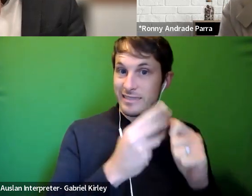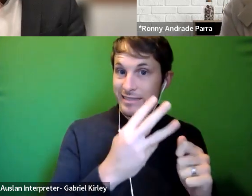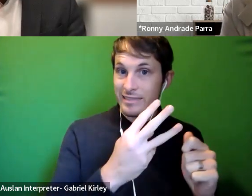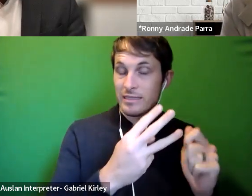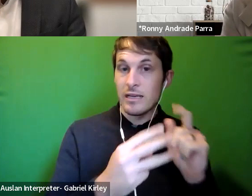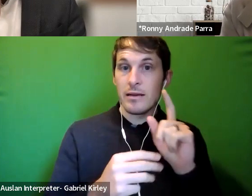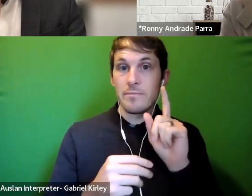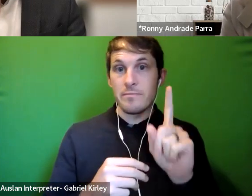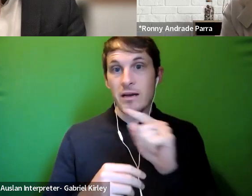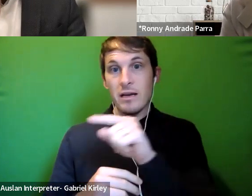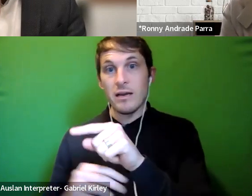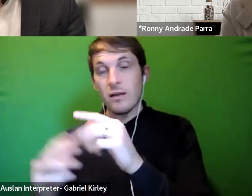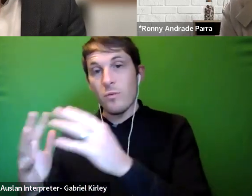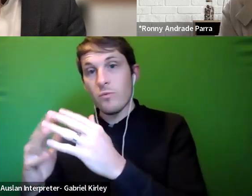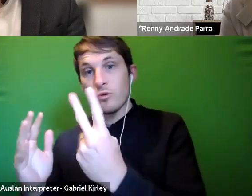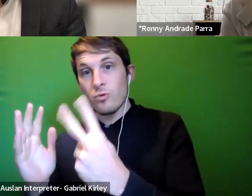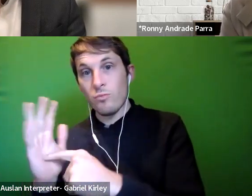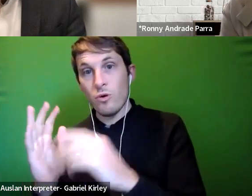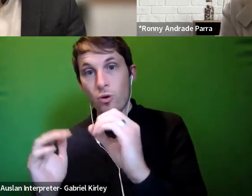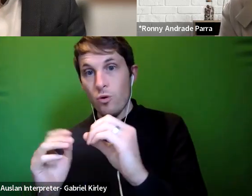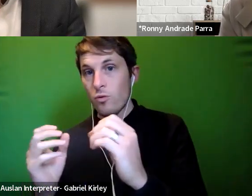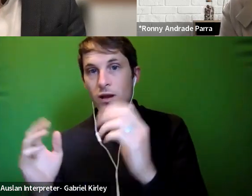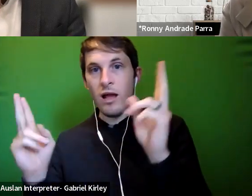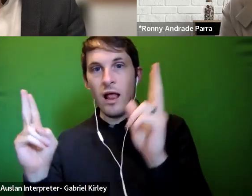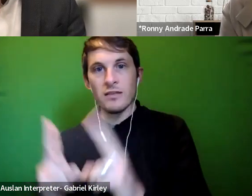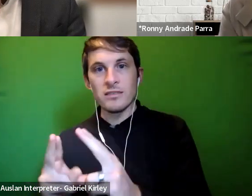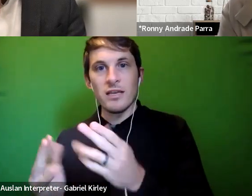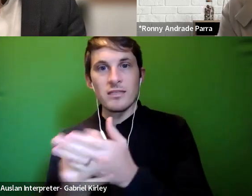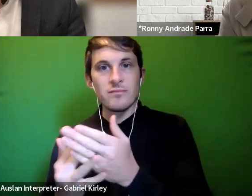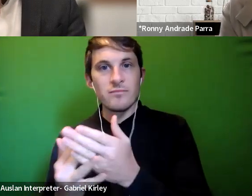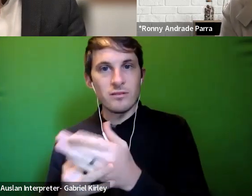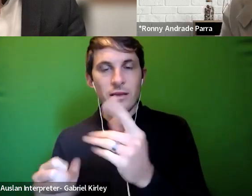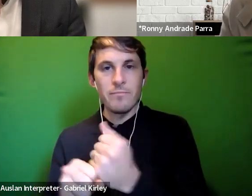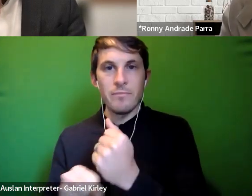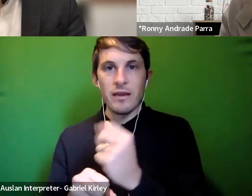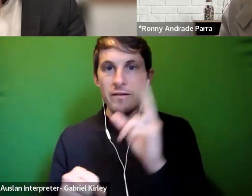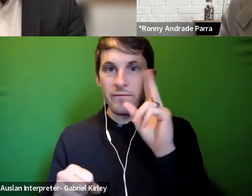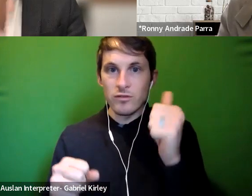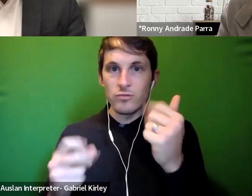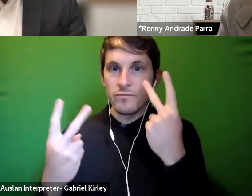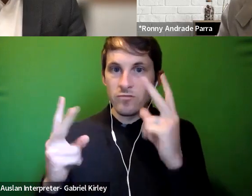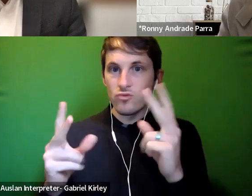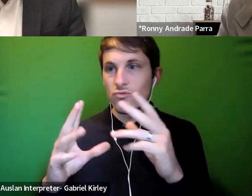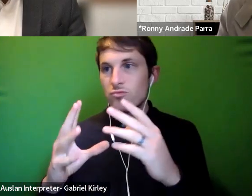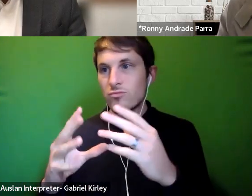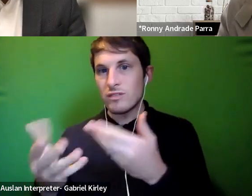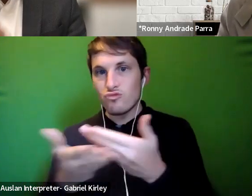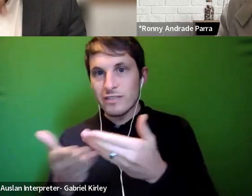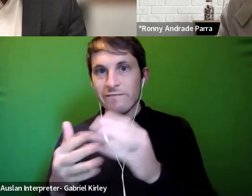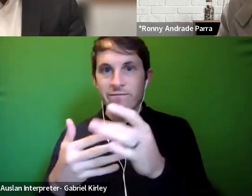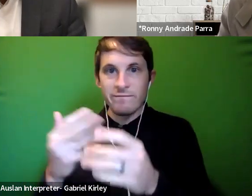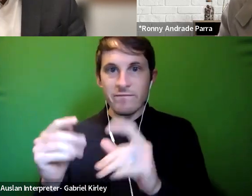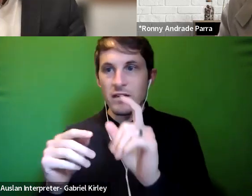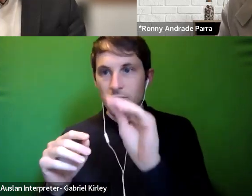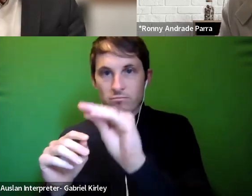on the interactions and in making it look pretty and in making it enticing visually, but we forgot the basics. So